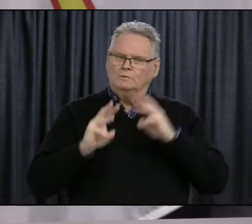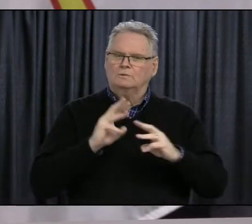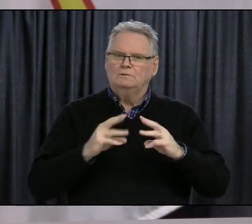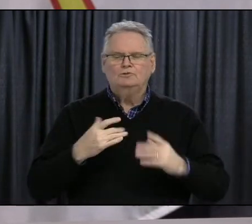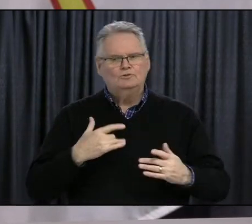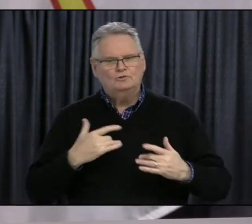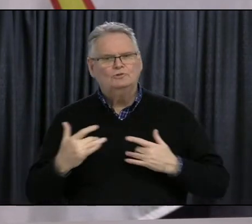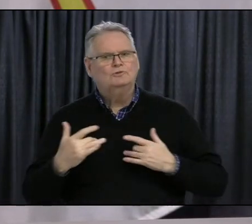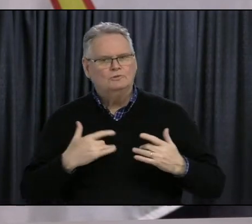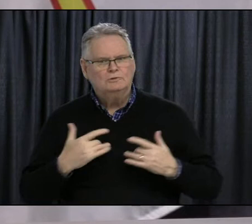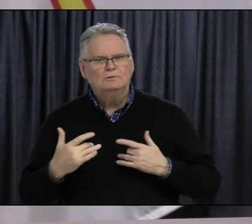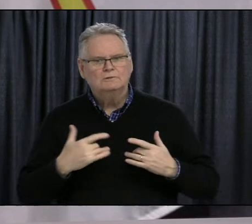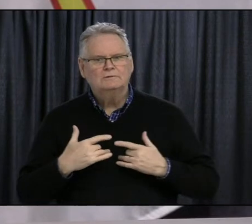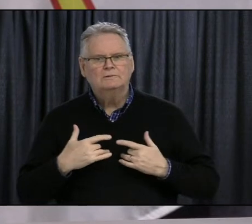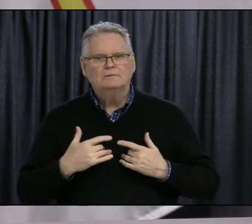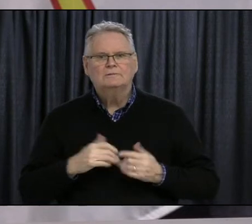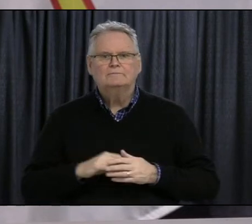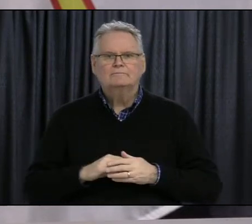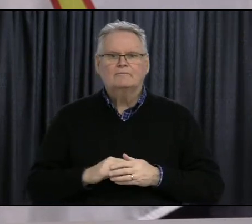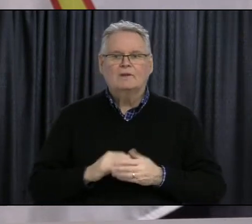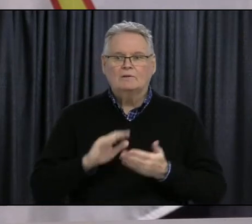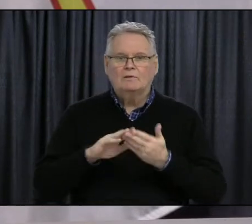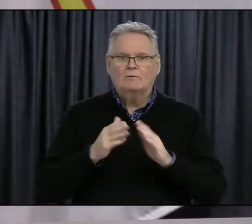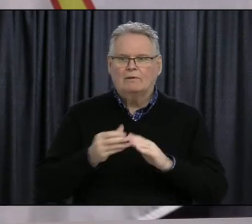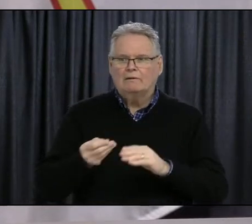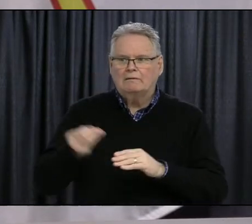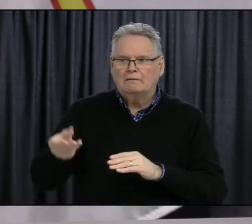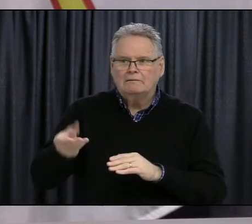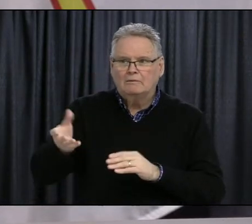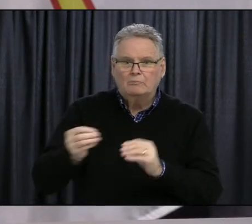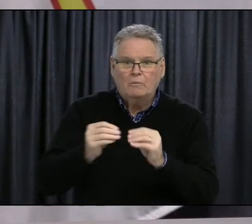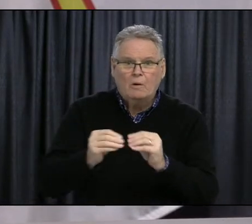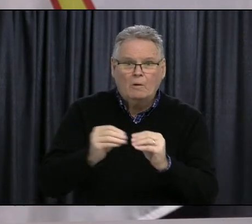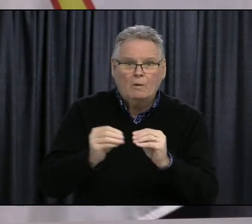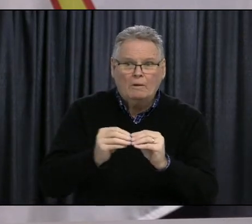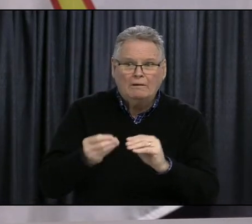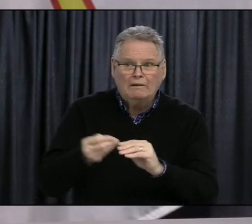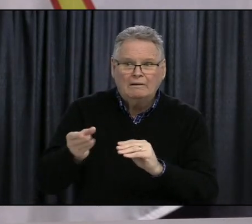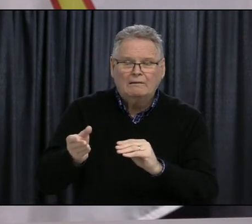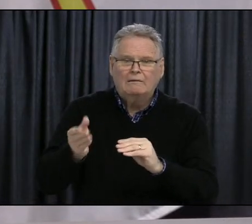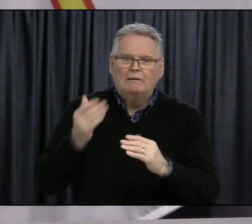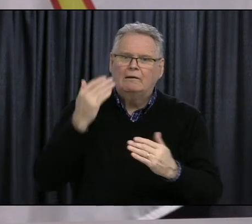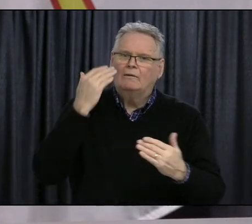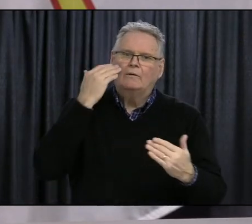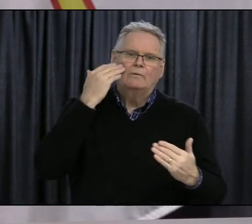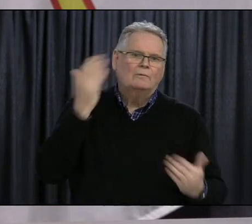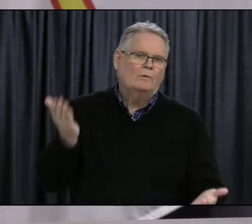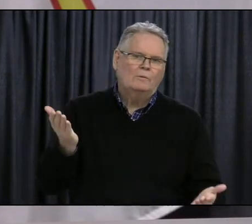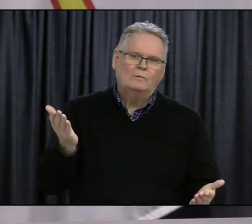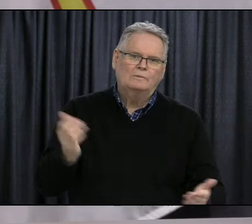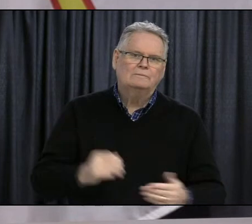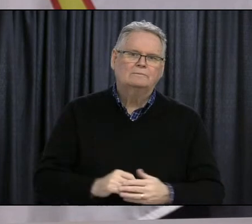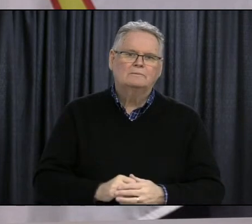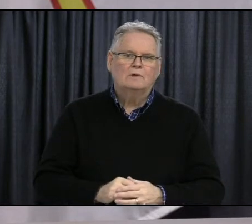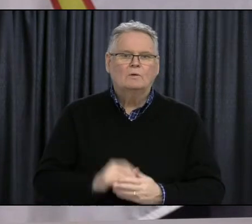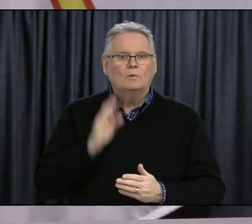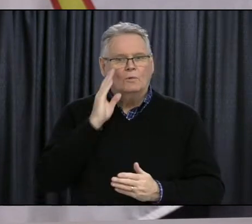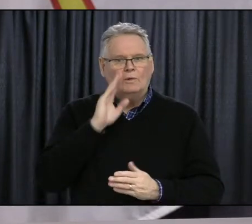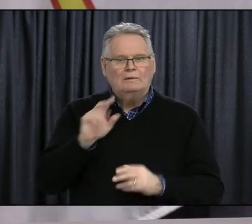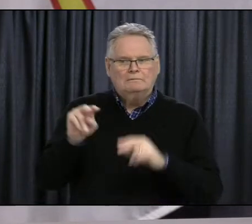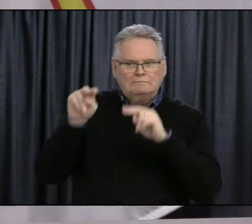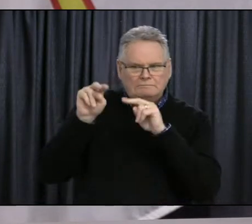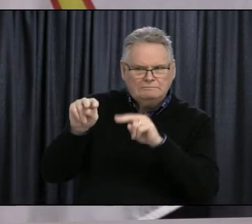transmission. And while we are not ready to make that determination at this time, it will involve extensive traceback and investigation to identify